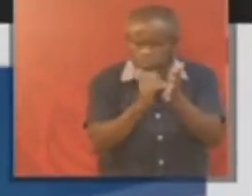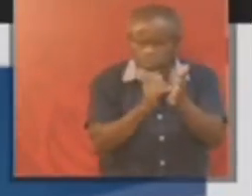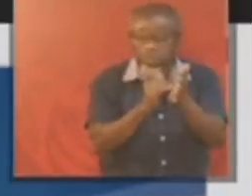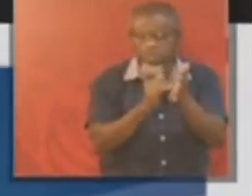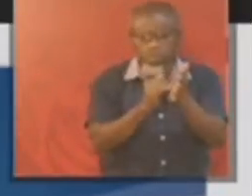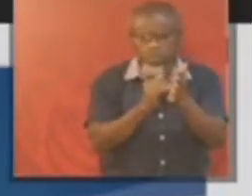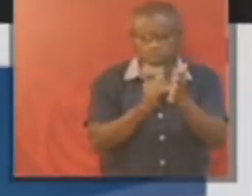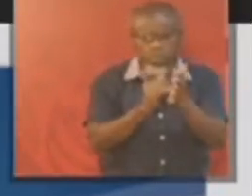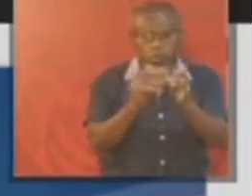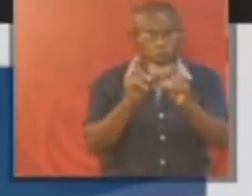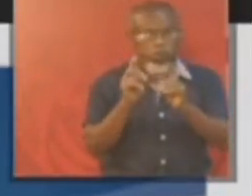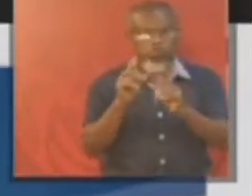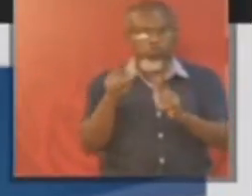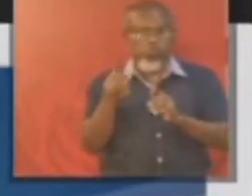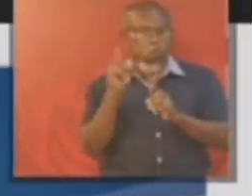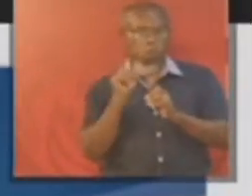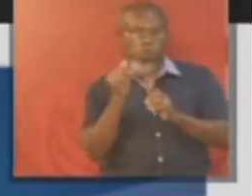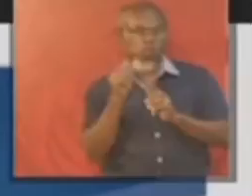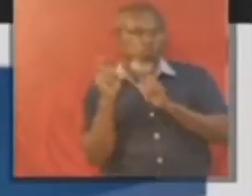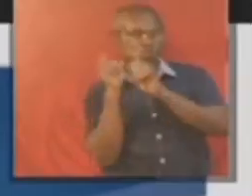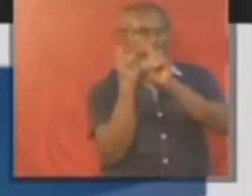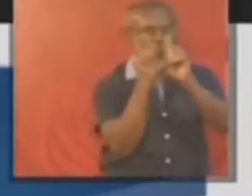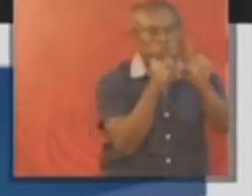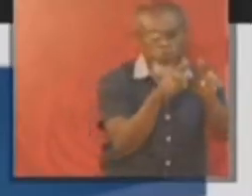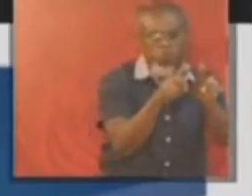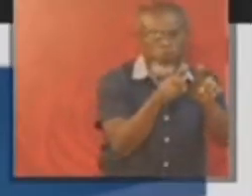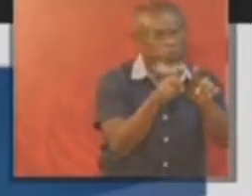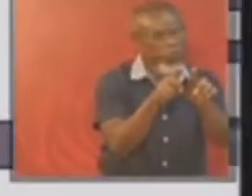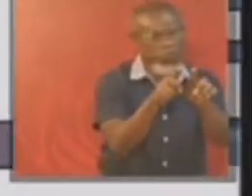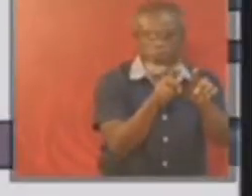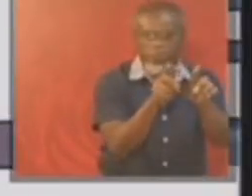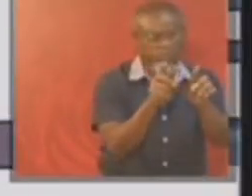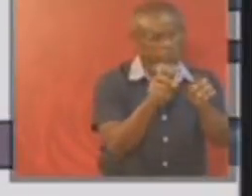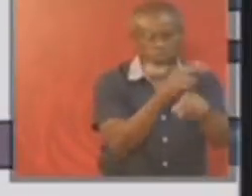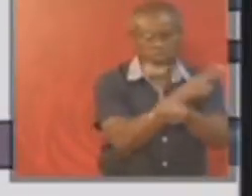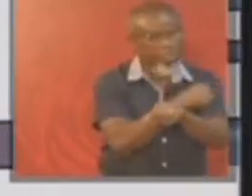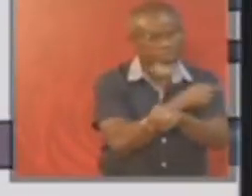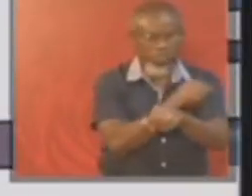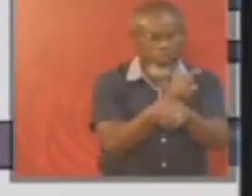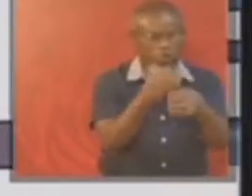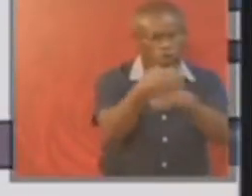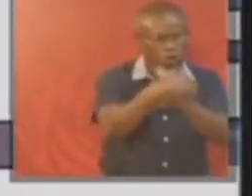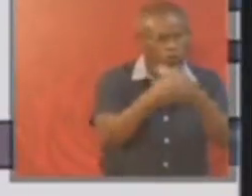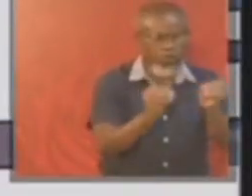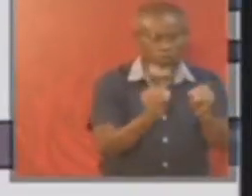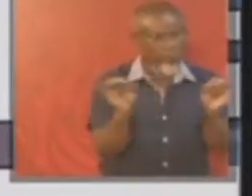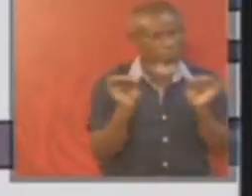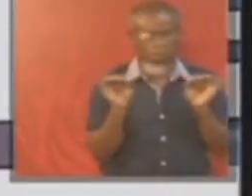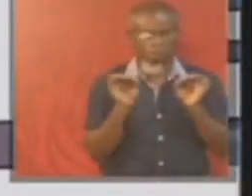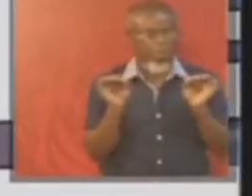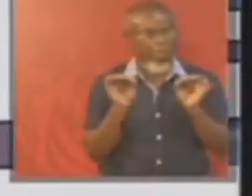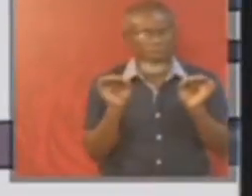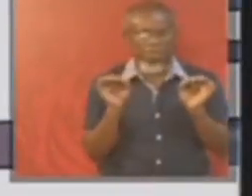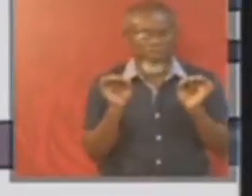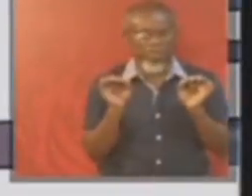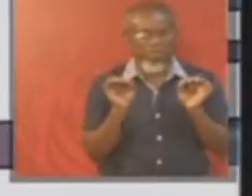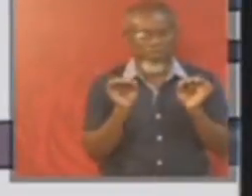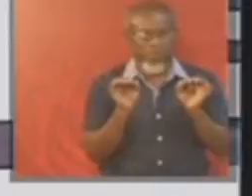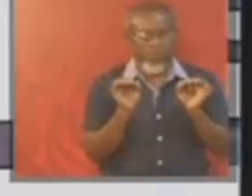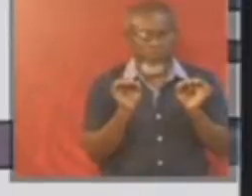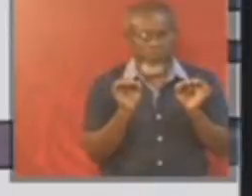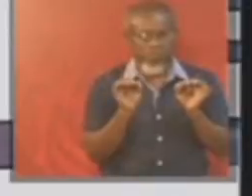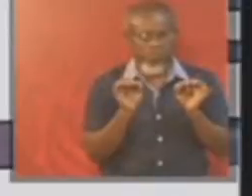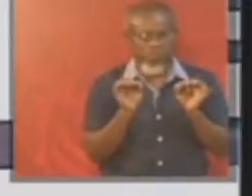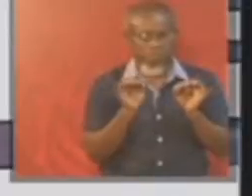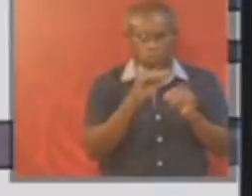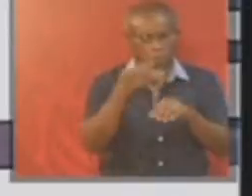and very, very flexible appointment times. So basically, patients don't need to come to have a specific